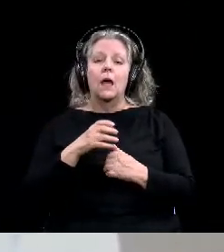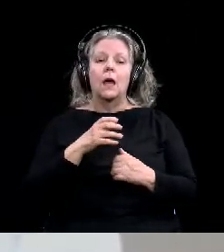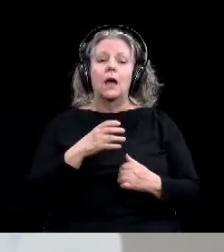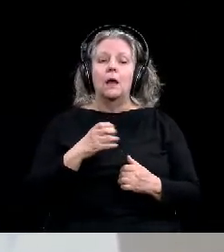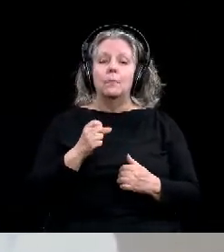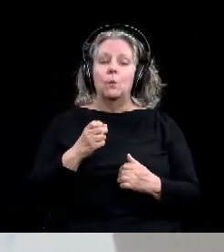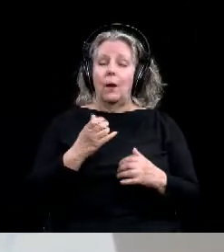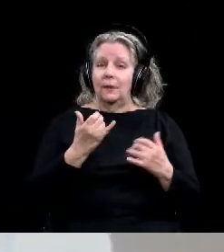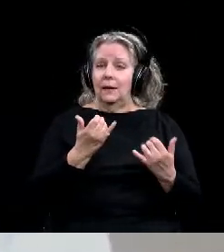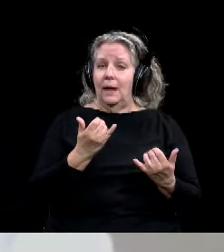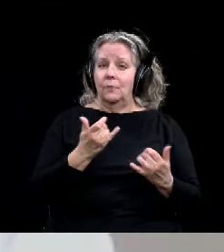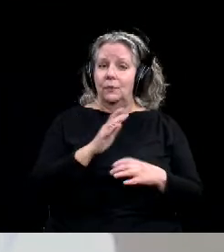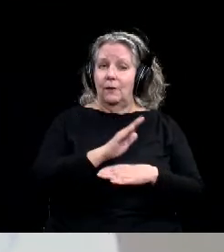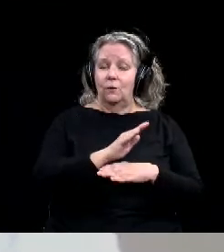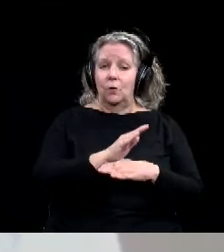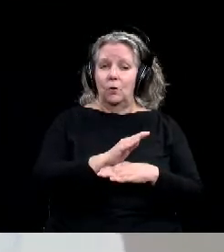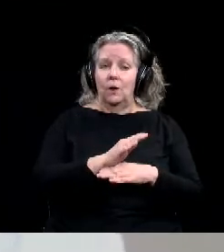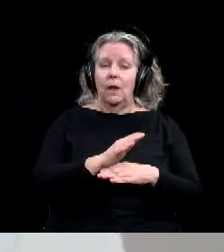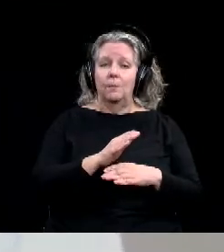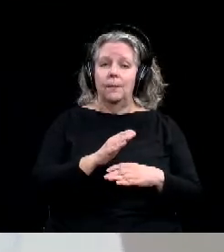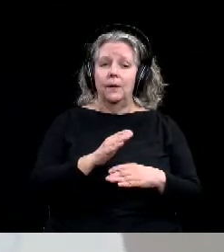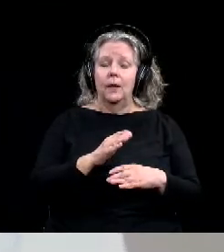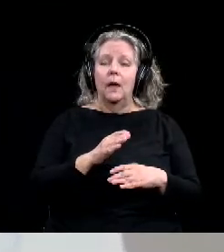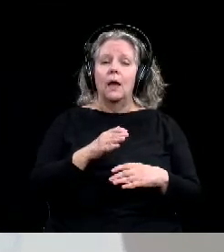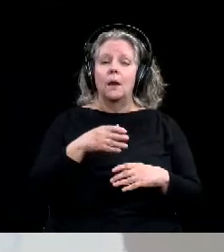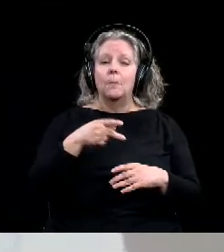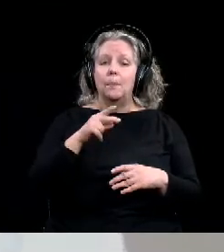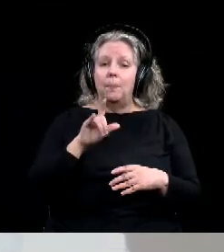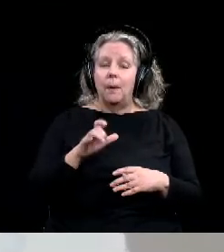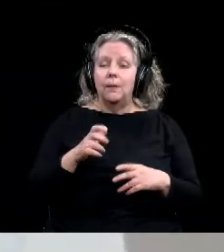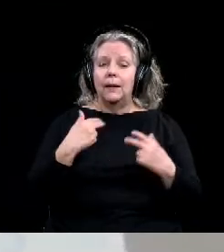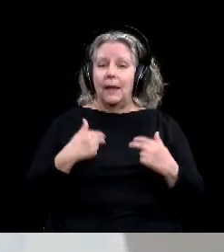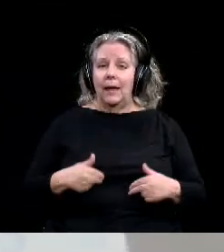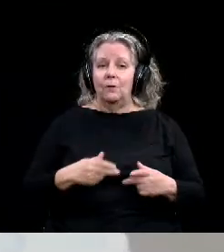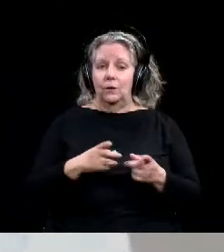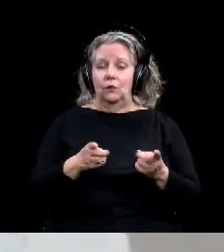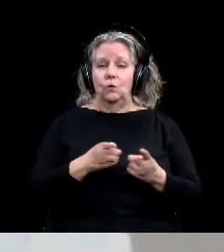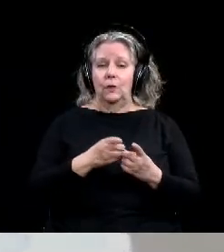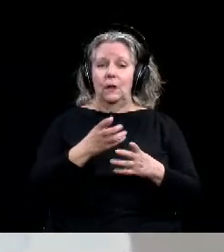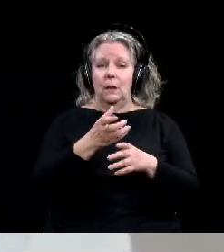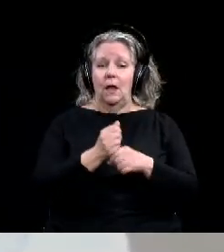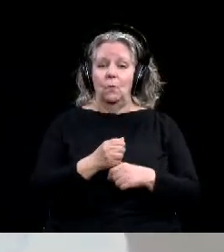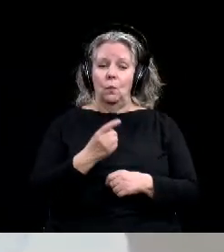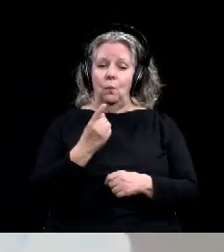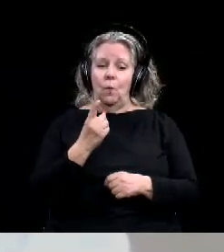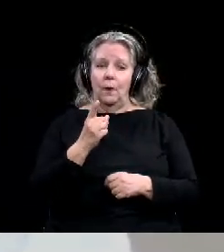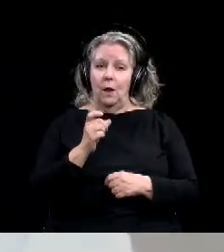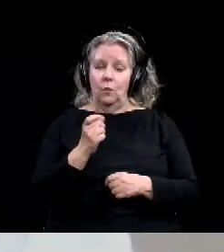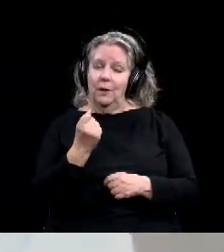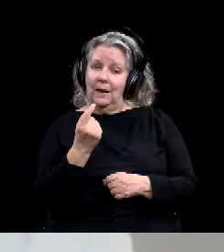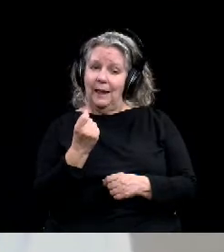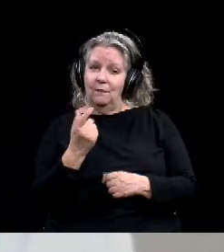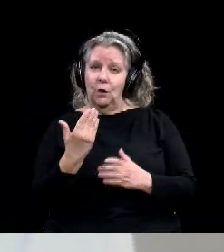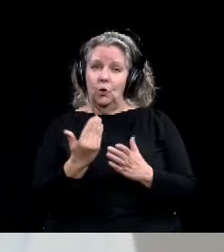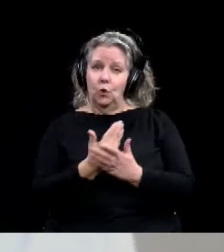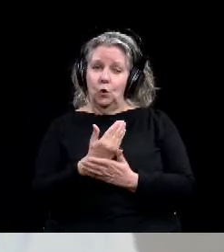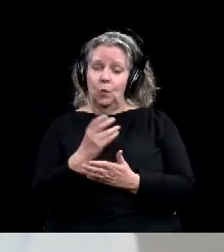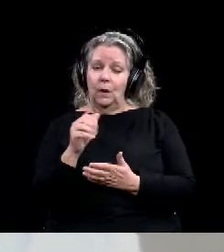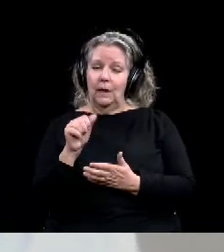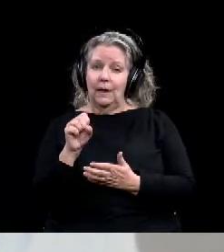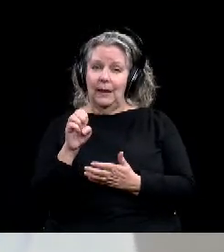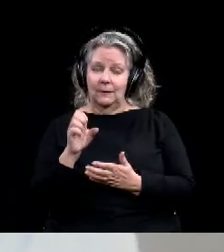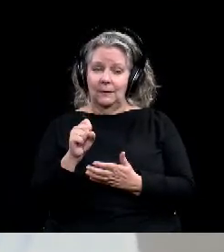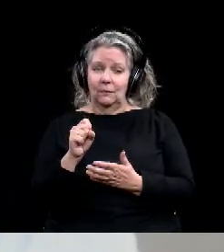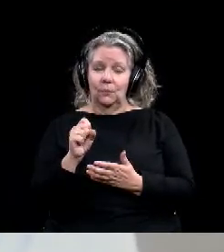of 111 new cases of coronavirus. 89 people are currently